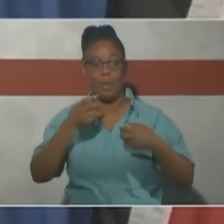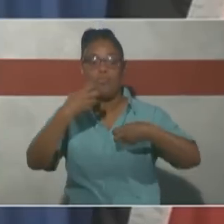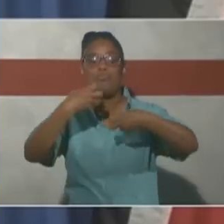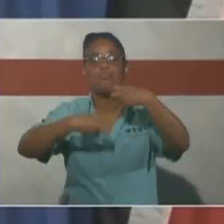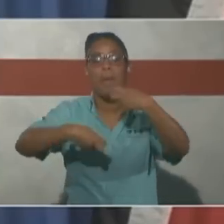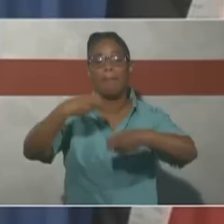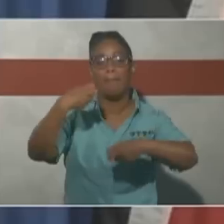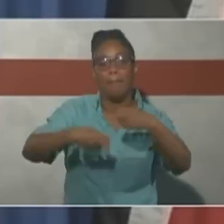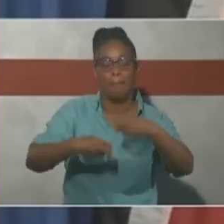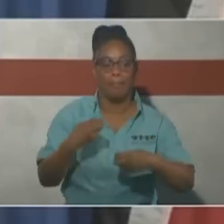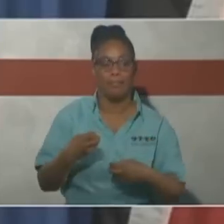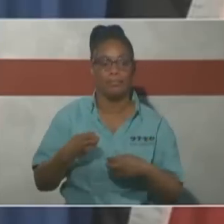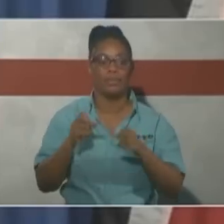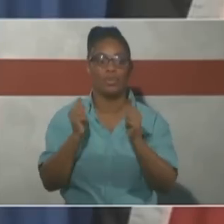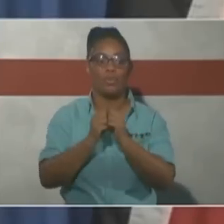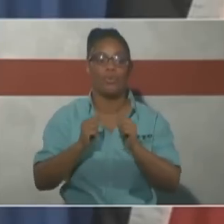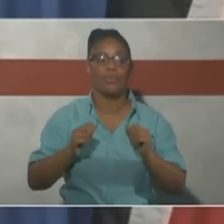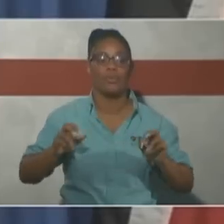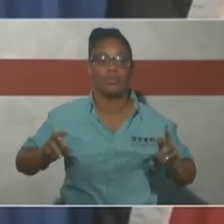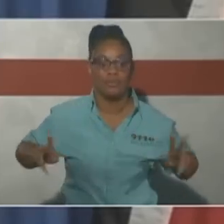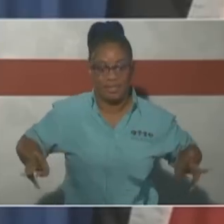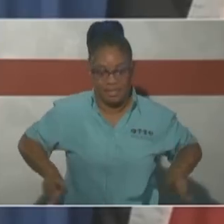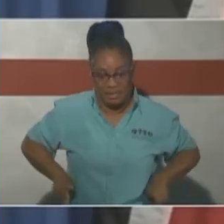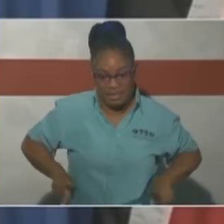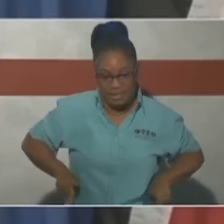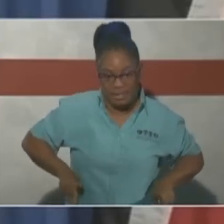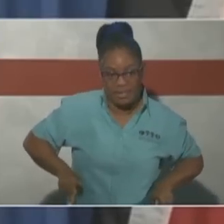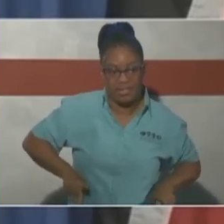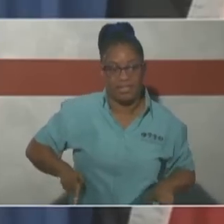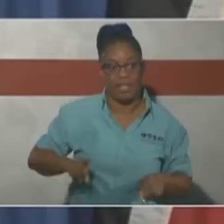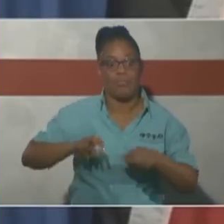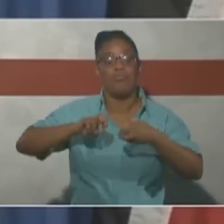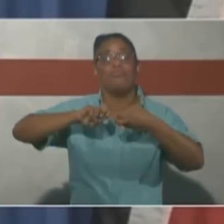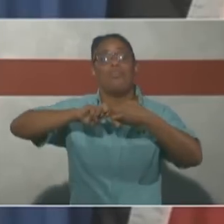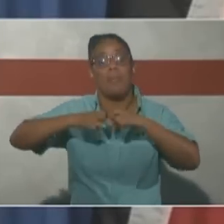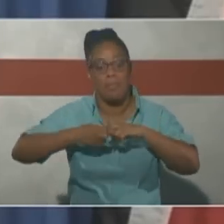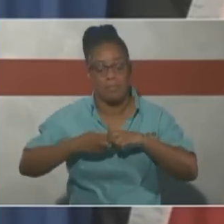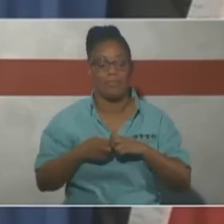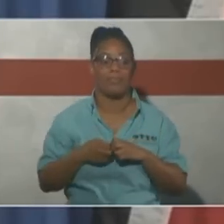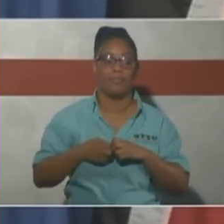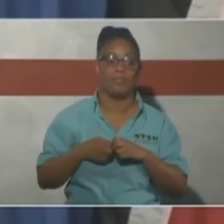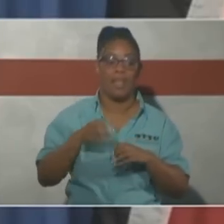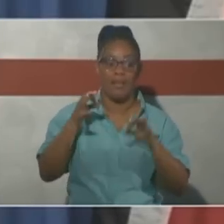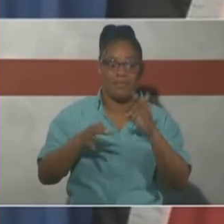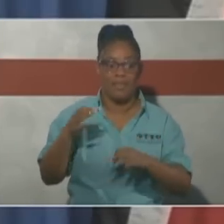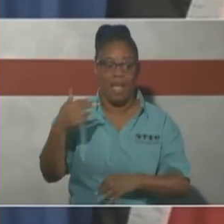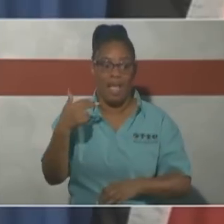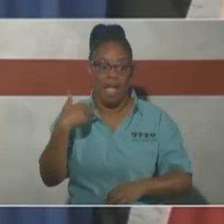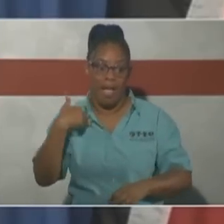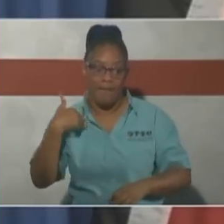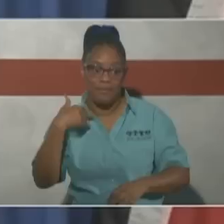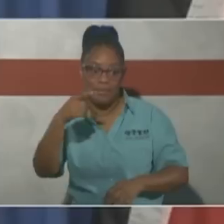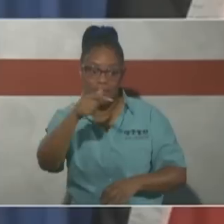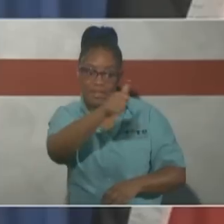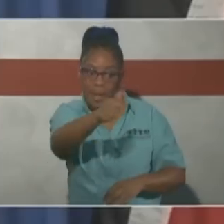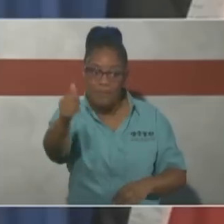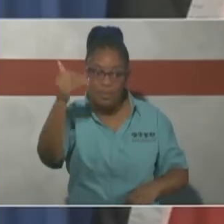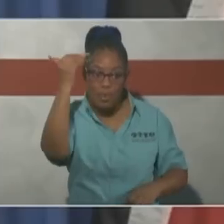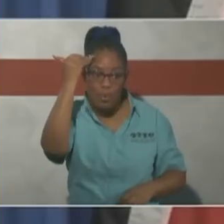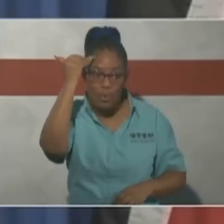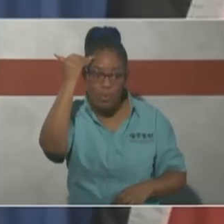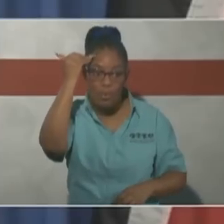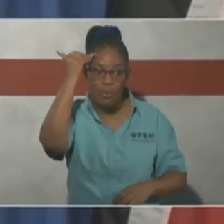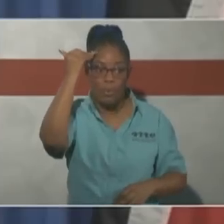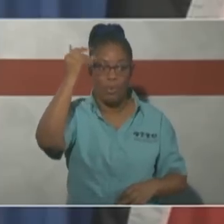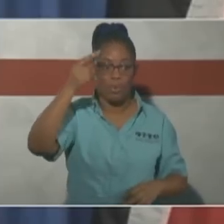obese, many people who are overweight did not perform as well as other people. If you